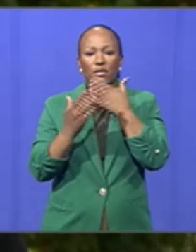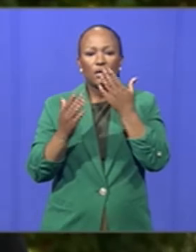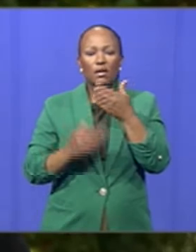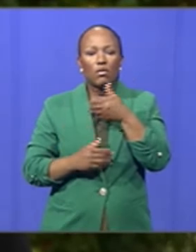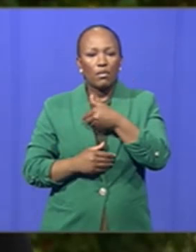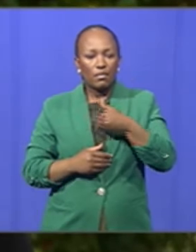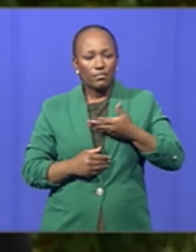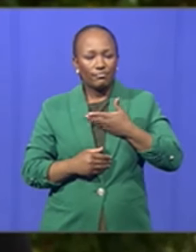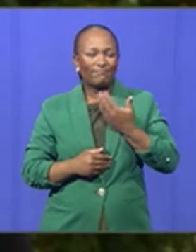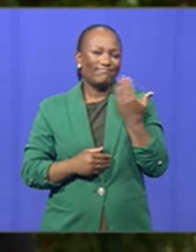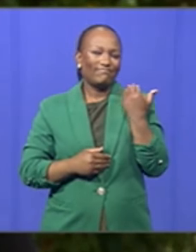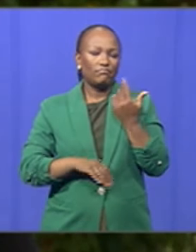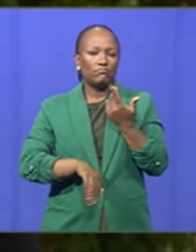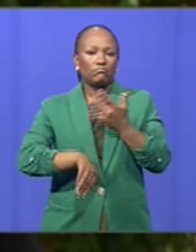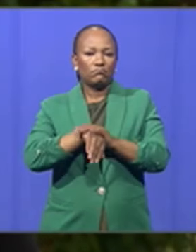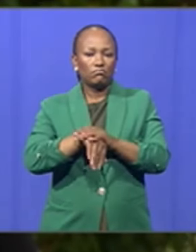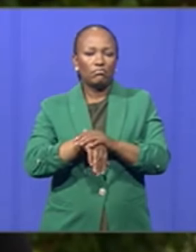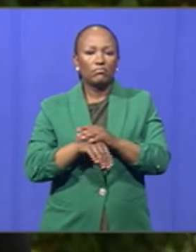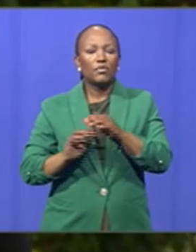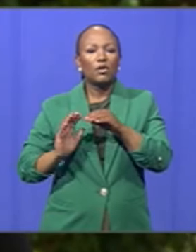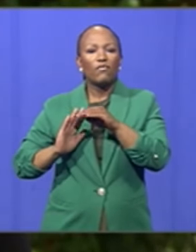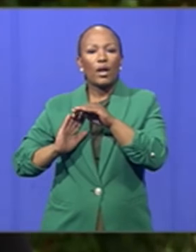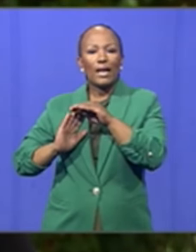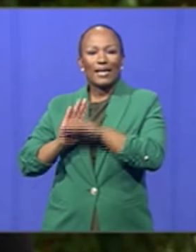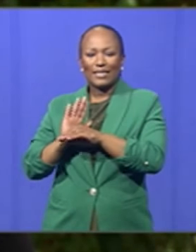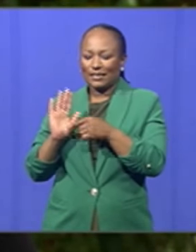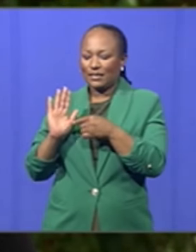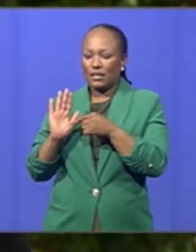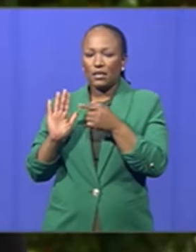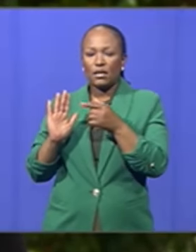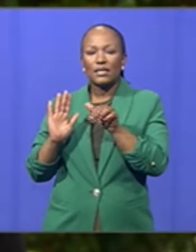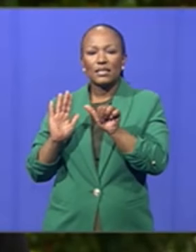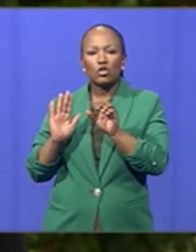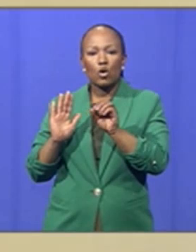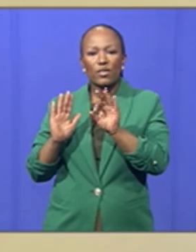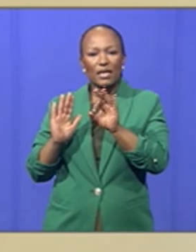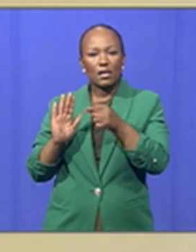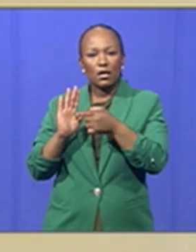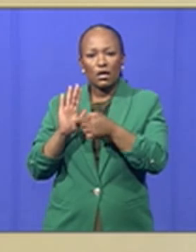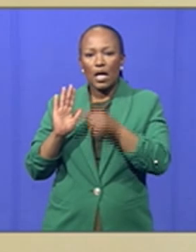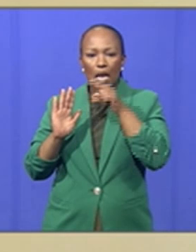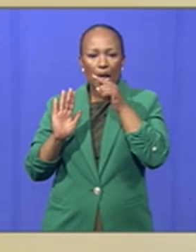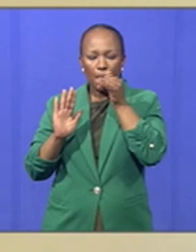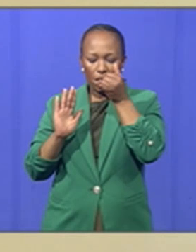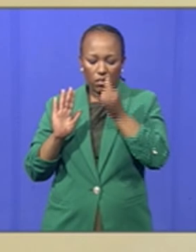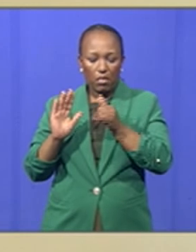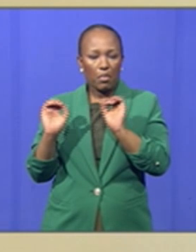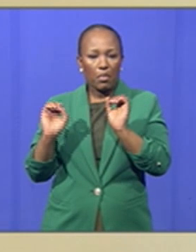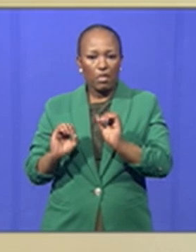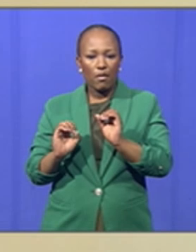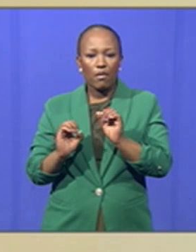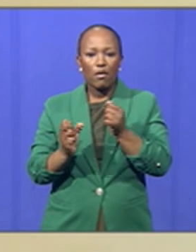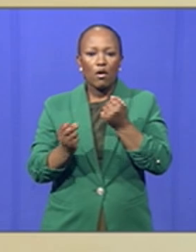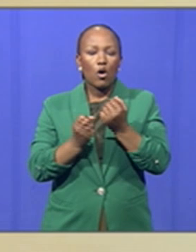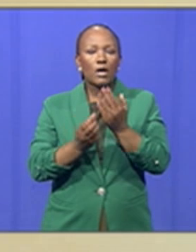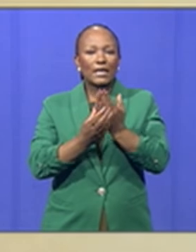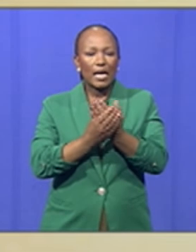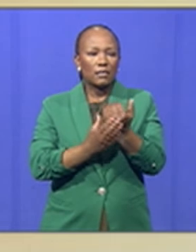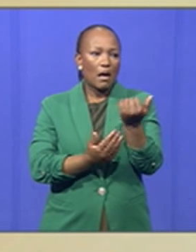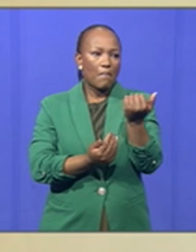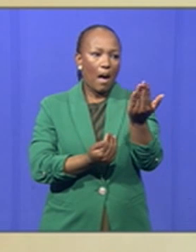ba tlhokofala from mo listing ya 603 azanga ba verifyiwa. Ka bagare go butswe dikgetsi di le mmalwa